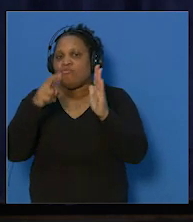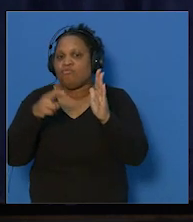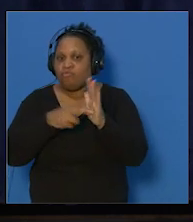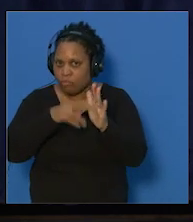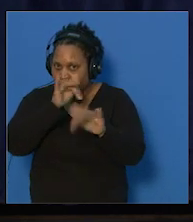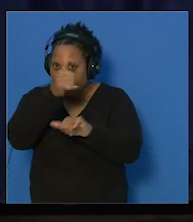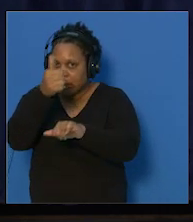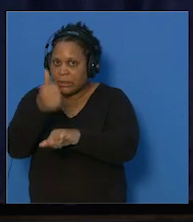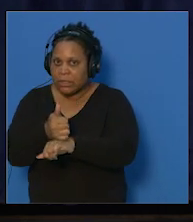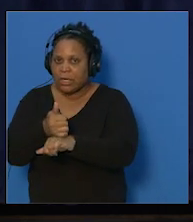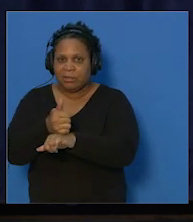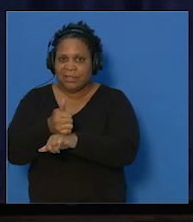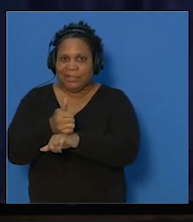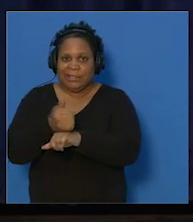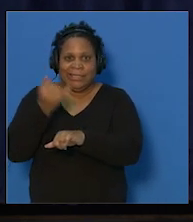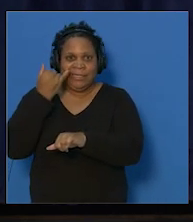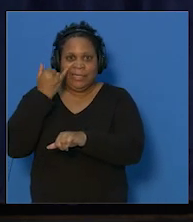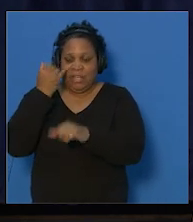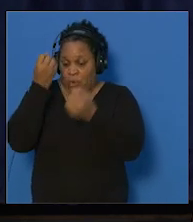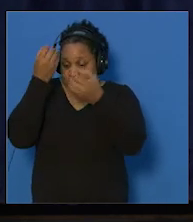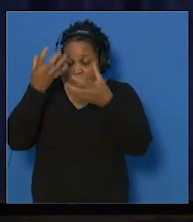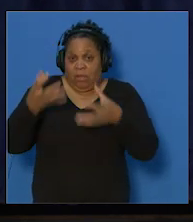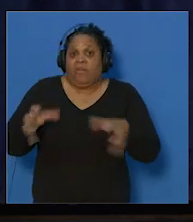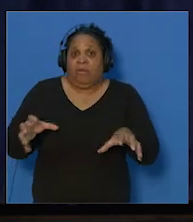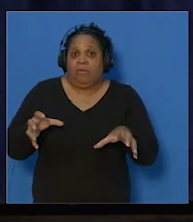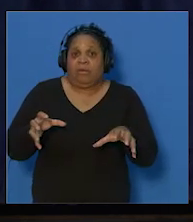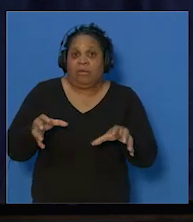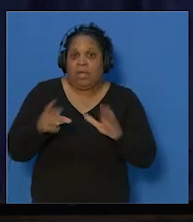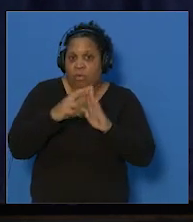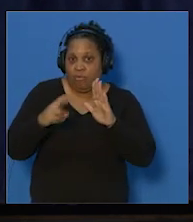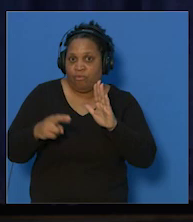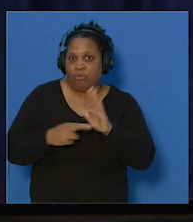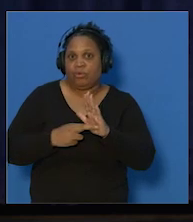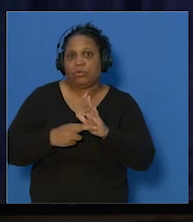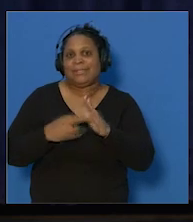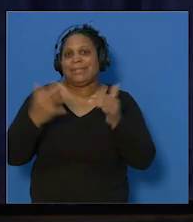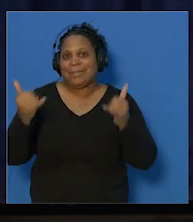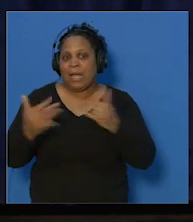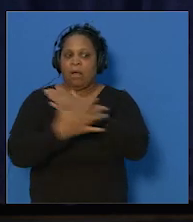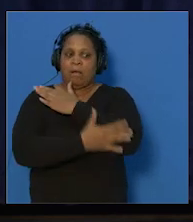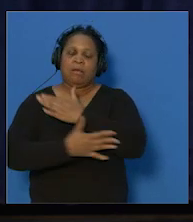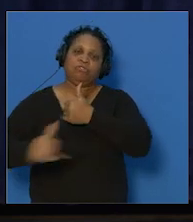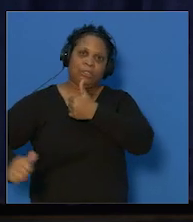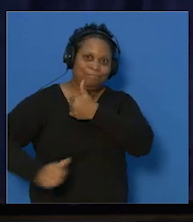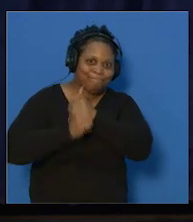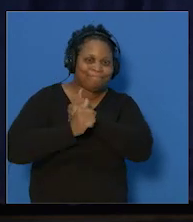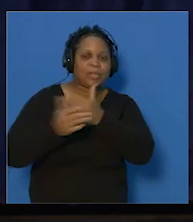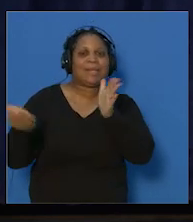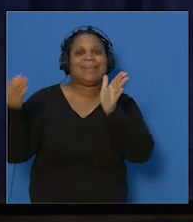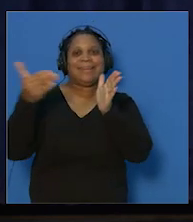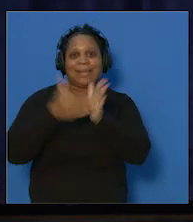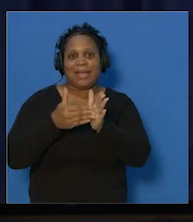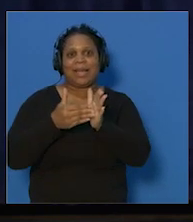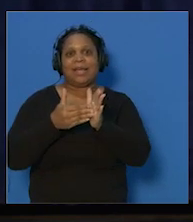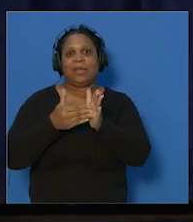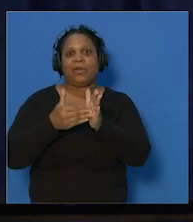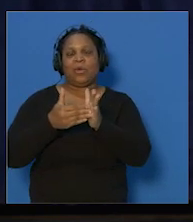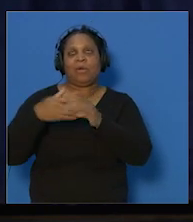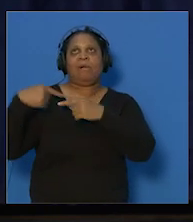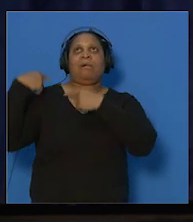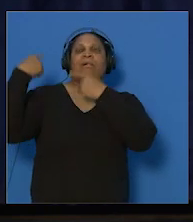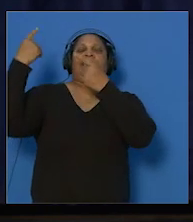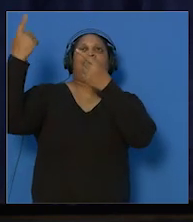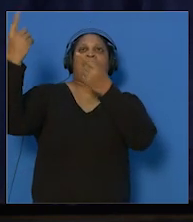out, because if we do not follow these particular things, we can put our country at risk again. We have come a long